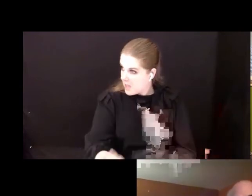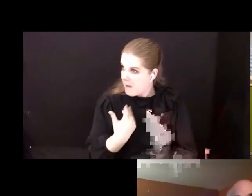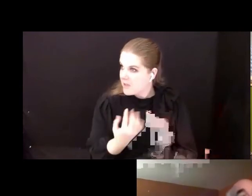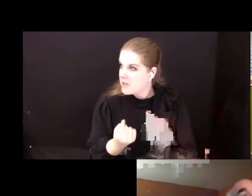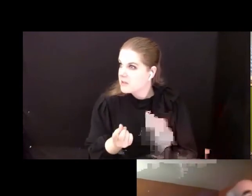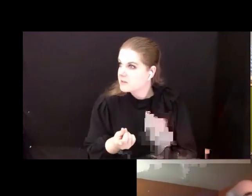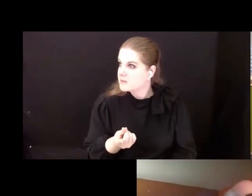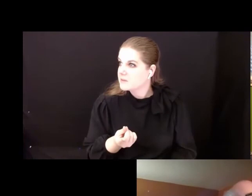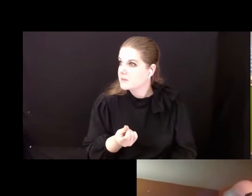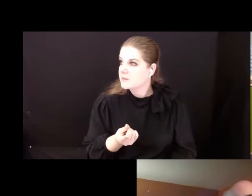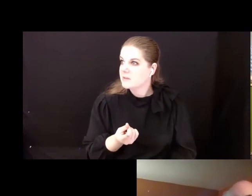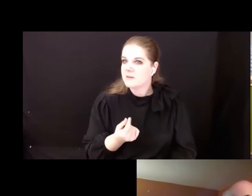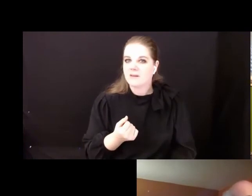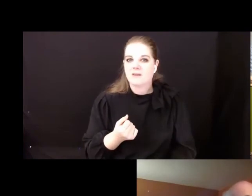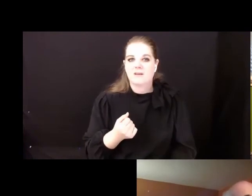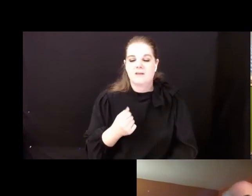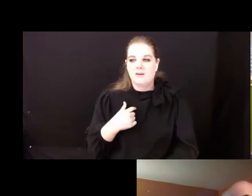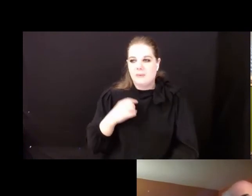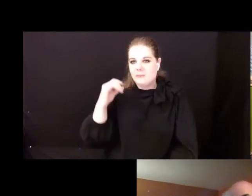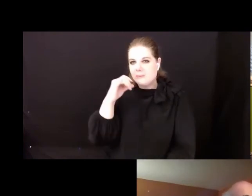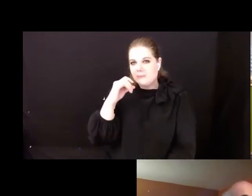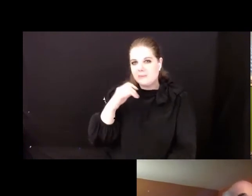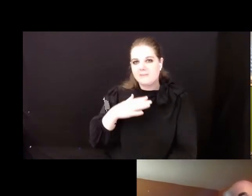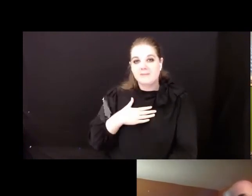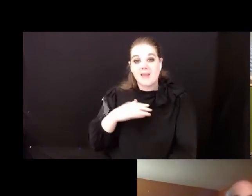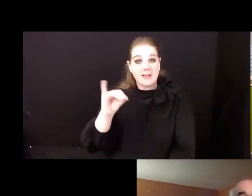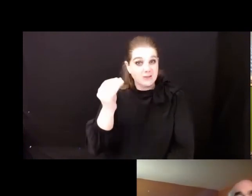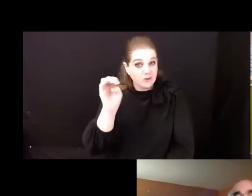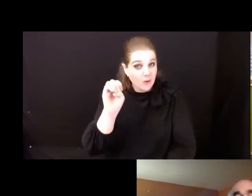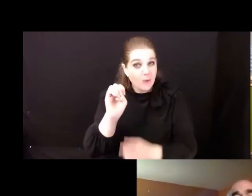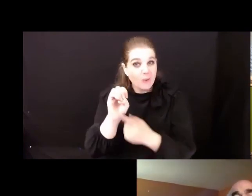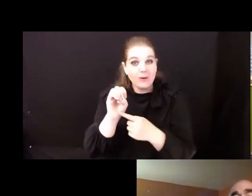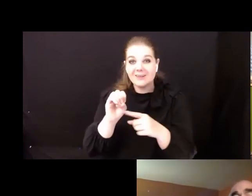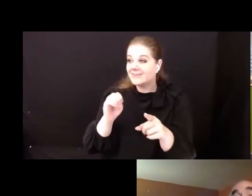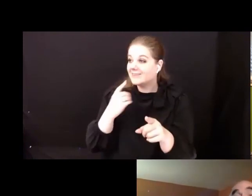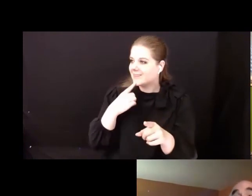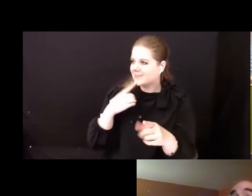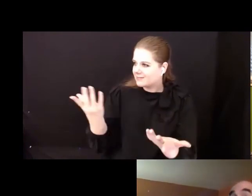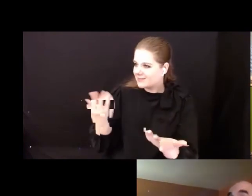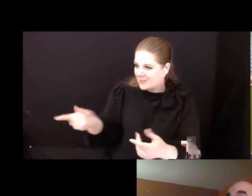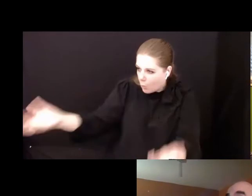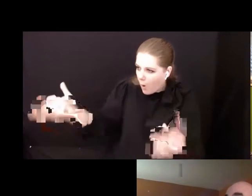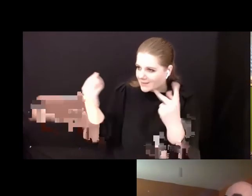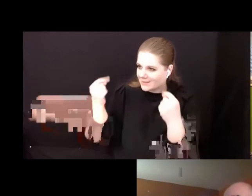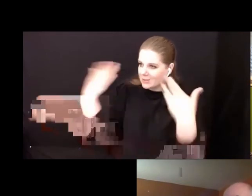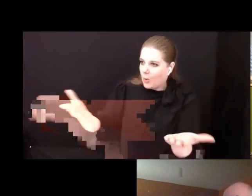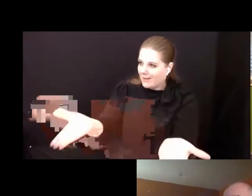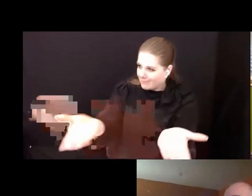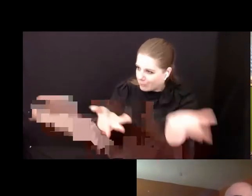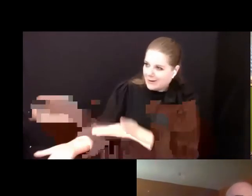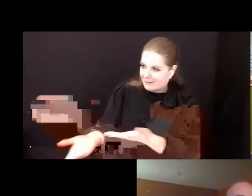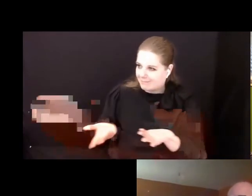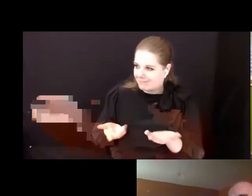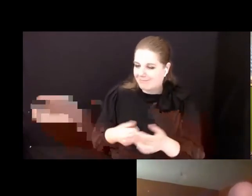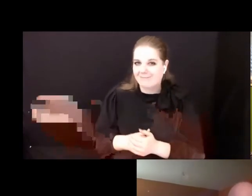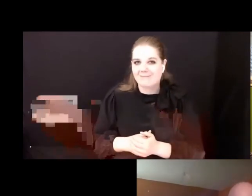gosh. And Joe and Tina like, get him what he wants. And she looked at me